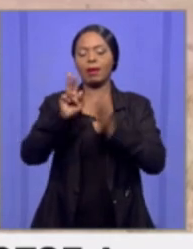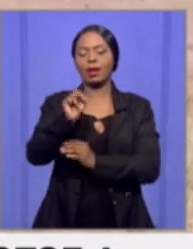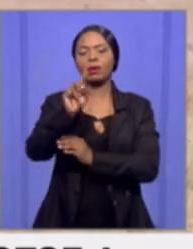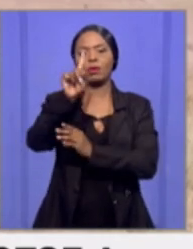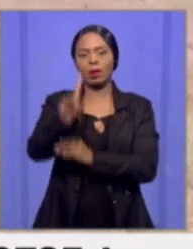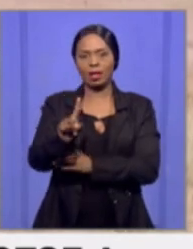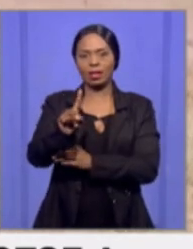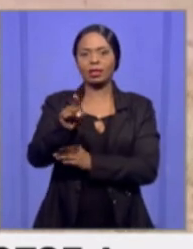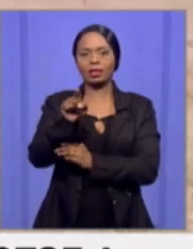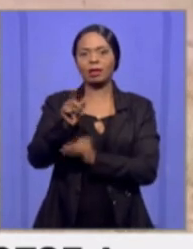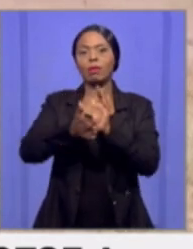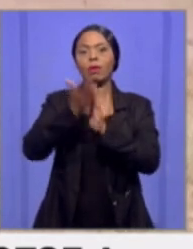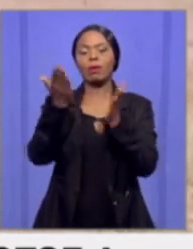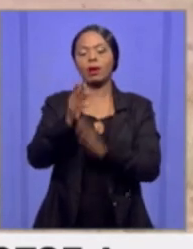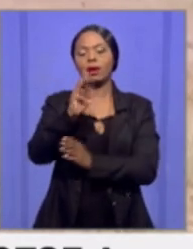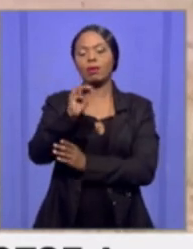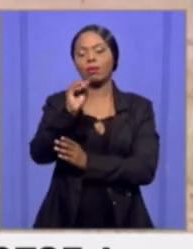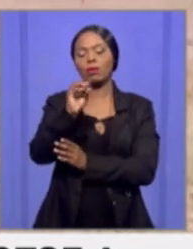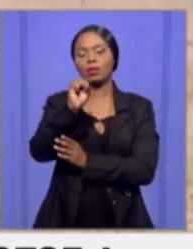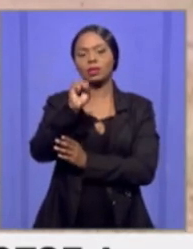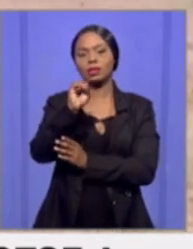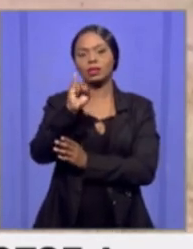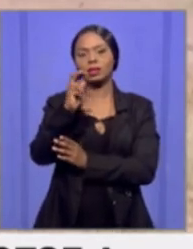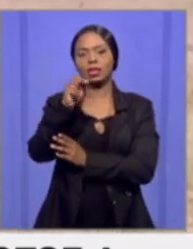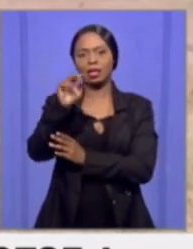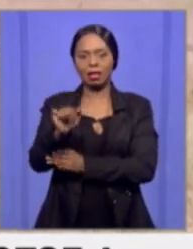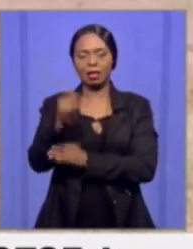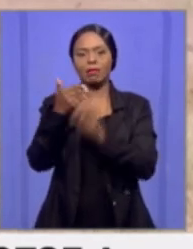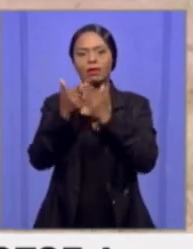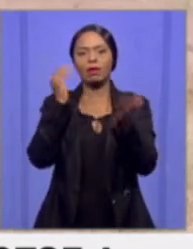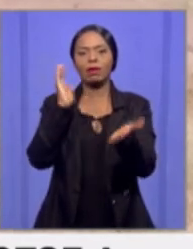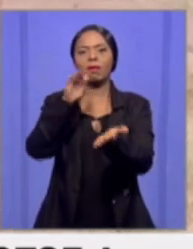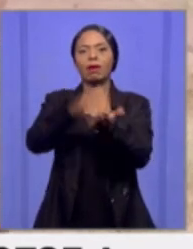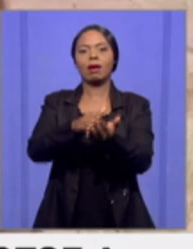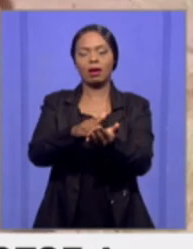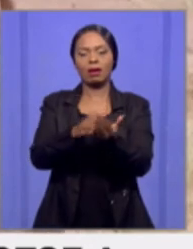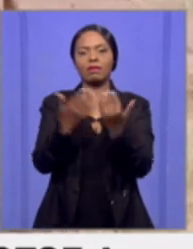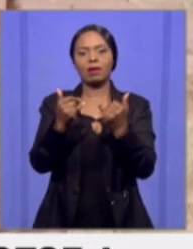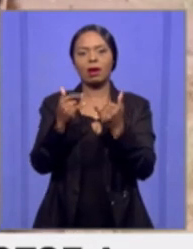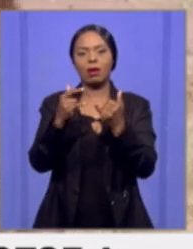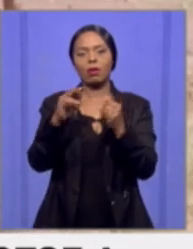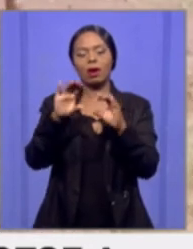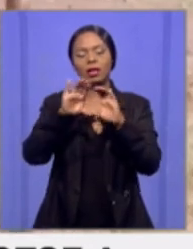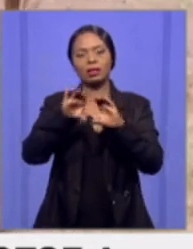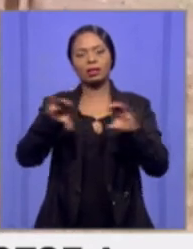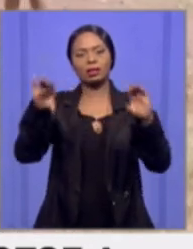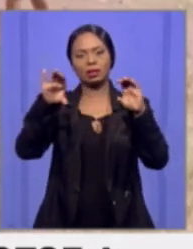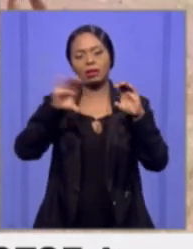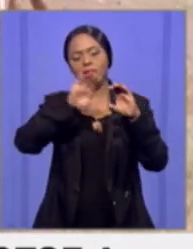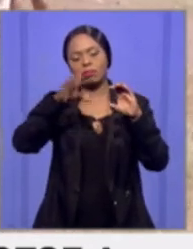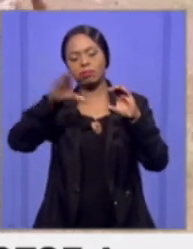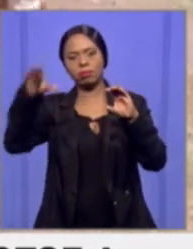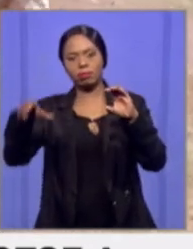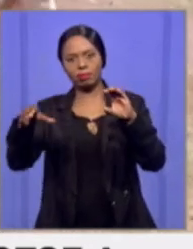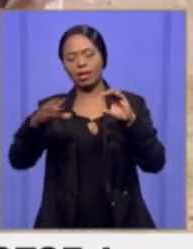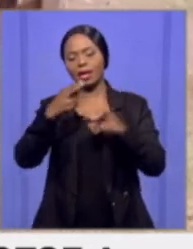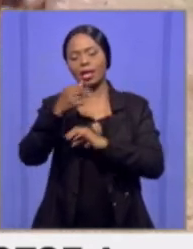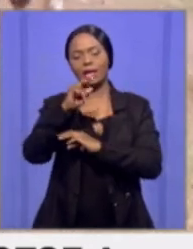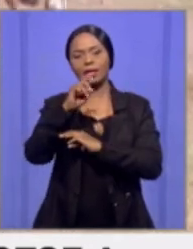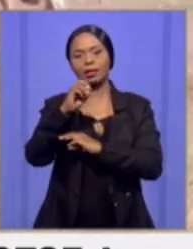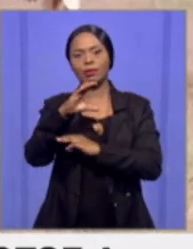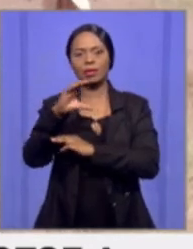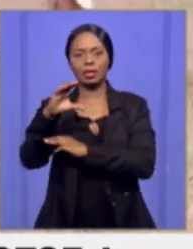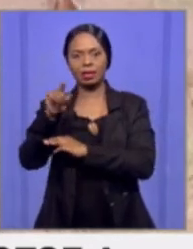N1 ya go leba mosina just before o fihla ko di-tunneleng tse kgwe tsa ba reng ke Henrik Fervoot mo bese ileng ya